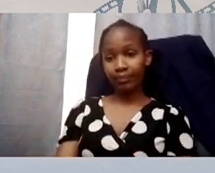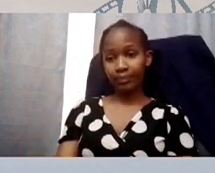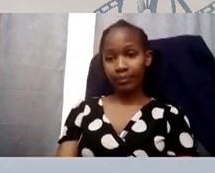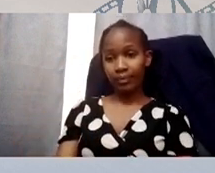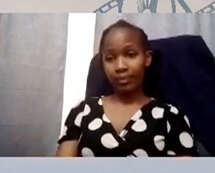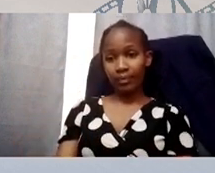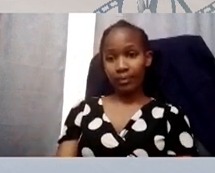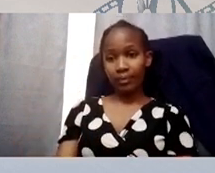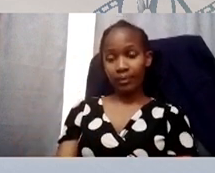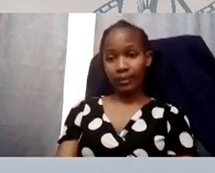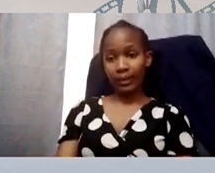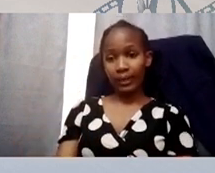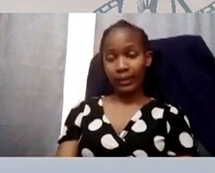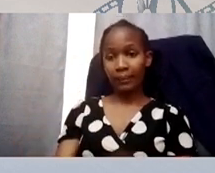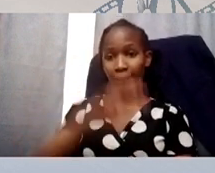The county government,